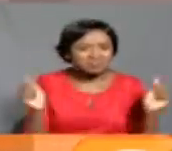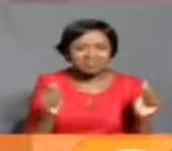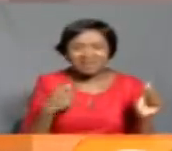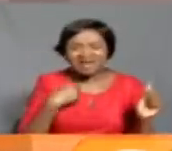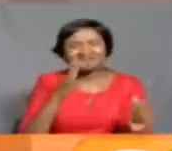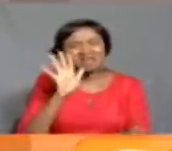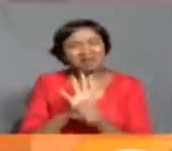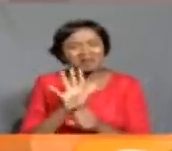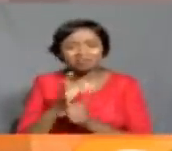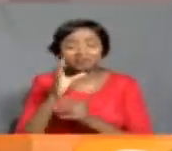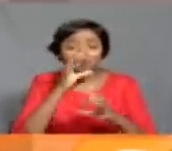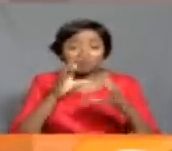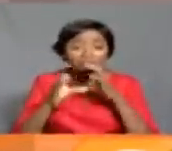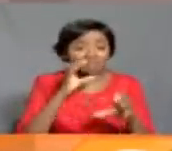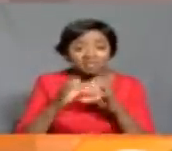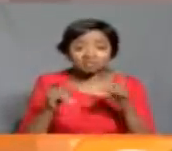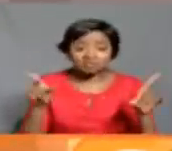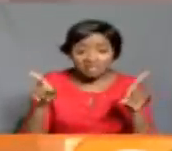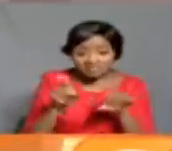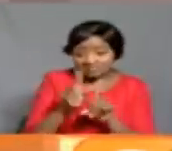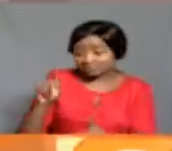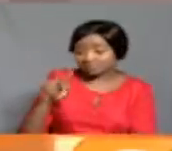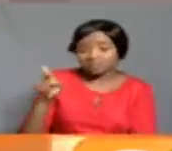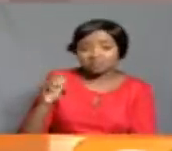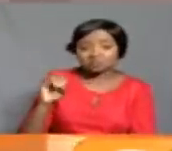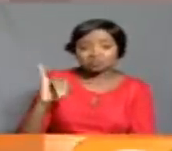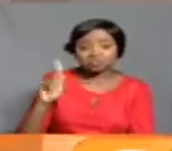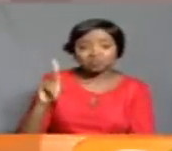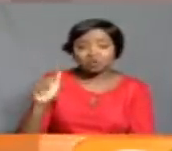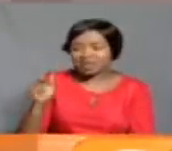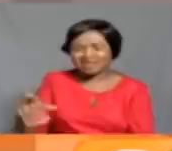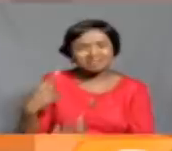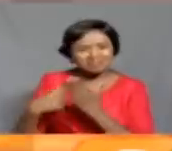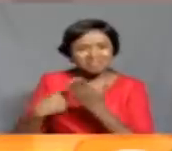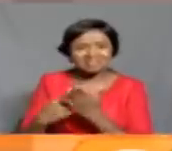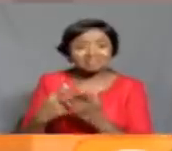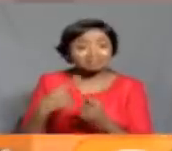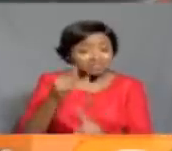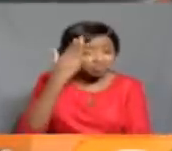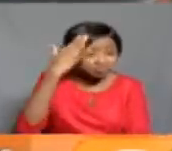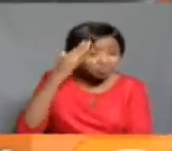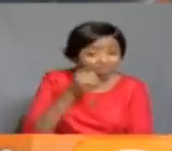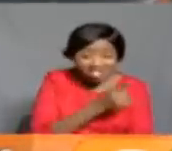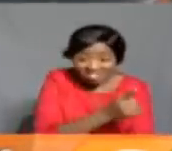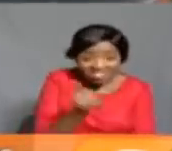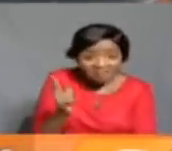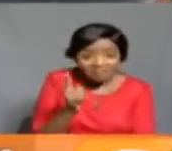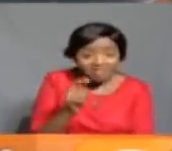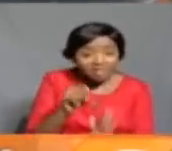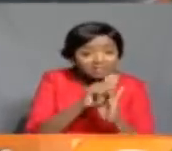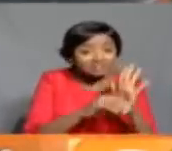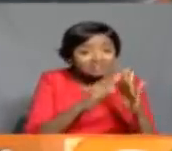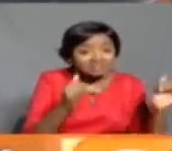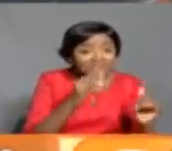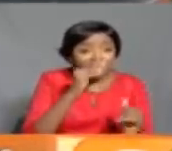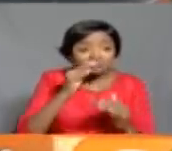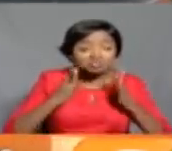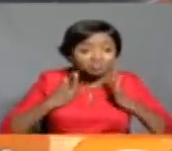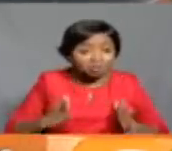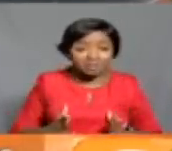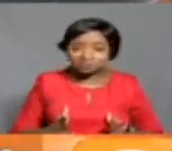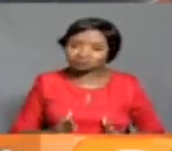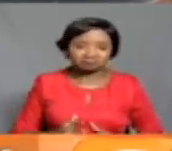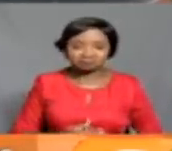bit of communication. Even Zioka Waita has been speaking. But about, he's not. But you know, he's not what's the happening. But he's not the State House spokesperson, is he? Okay,